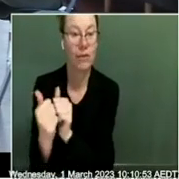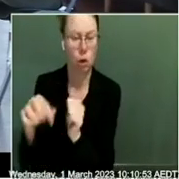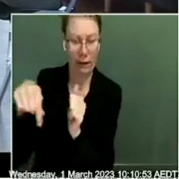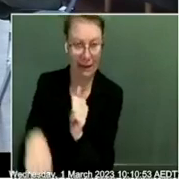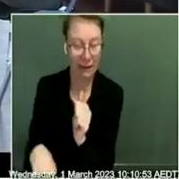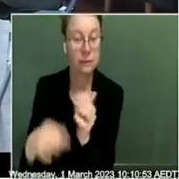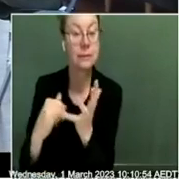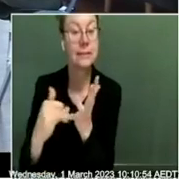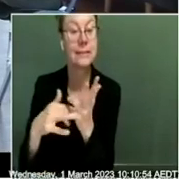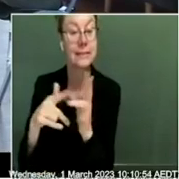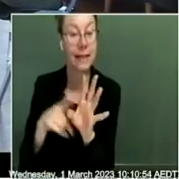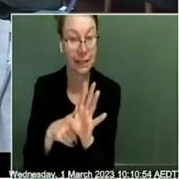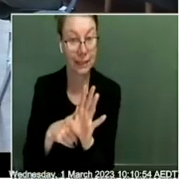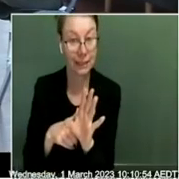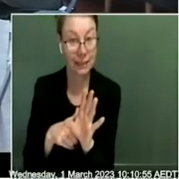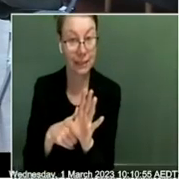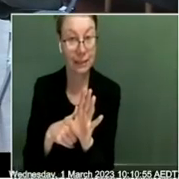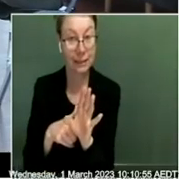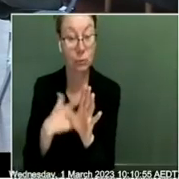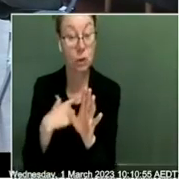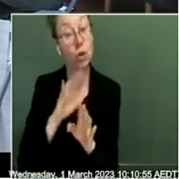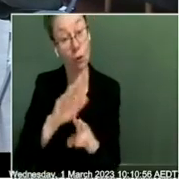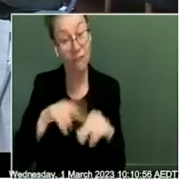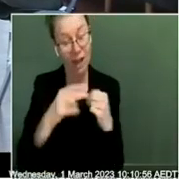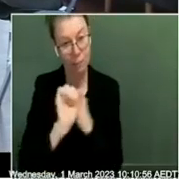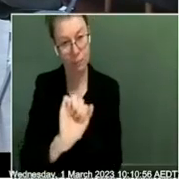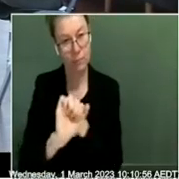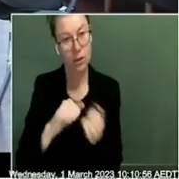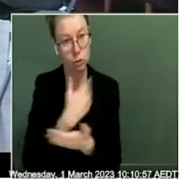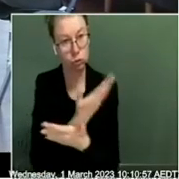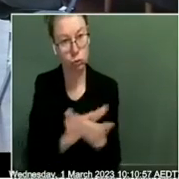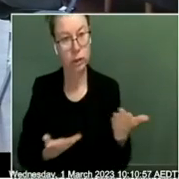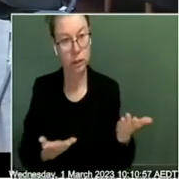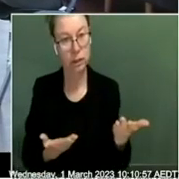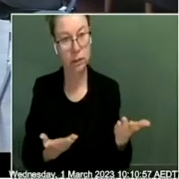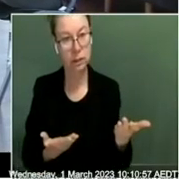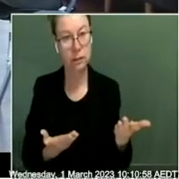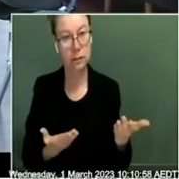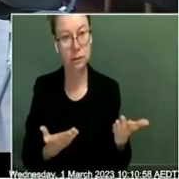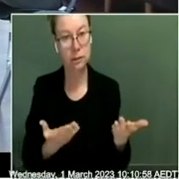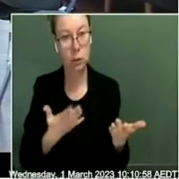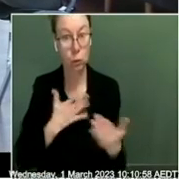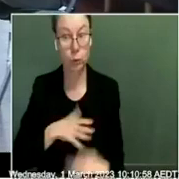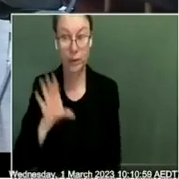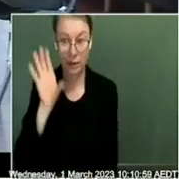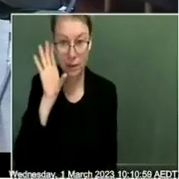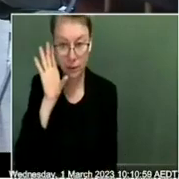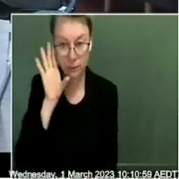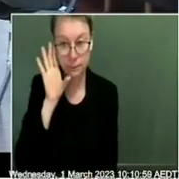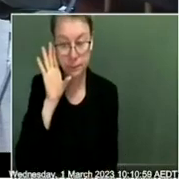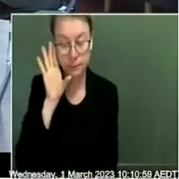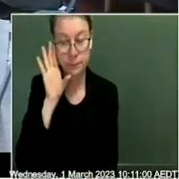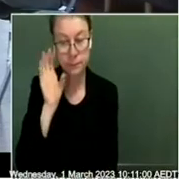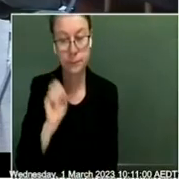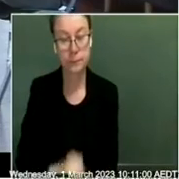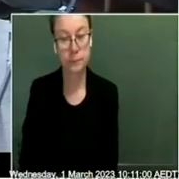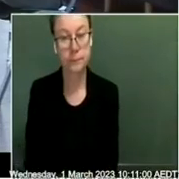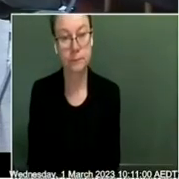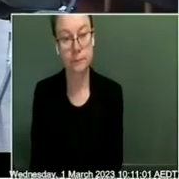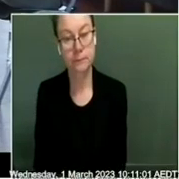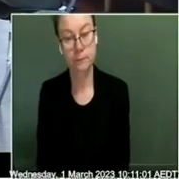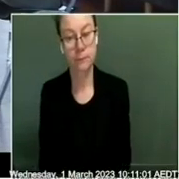family's story and we're looking forward to hearing from it. You about the story that happened in